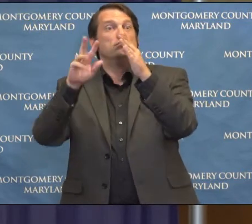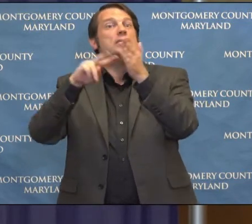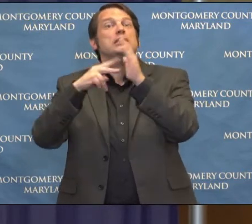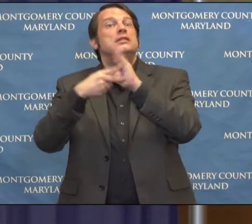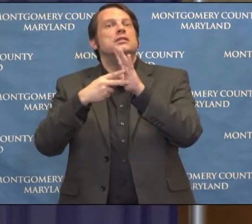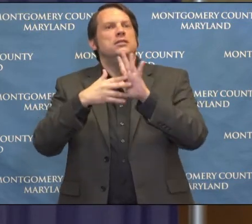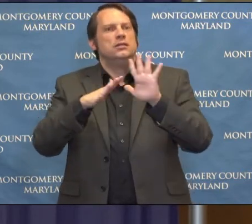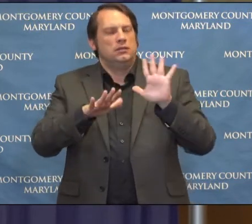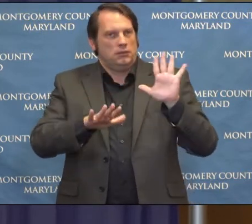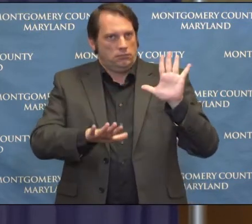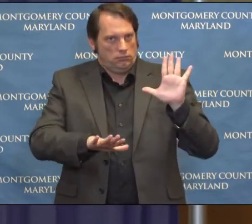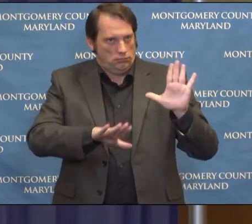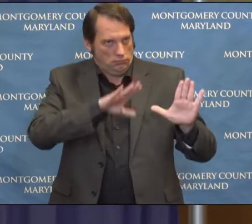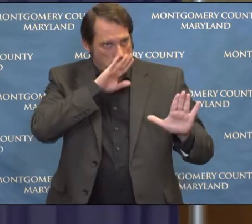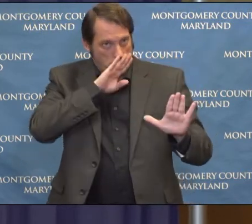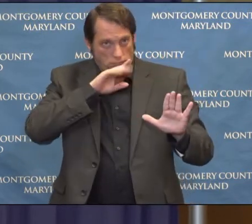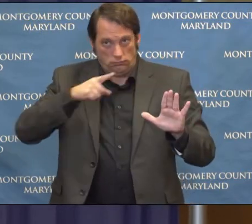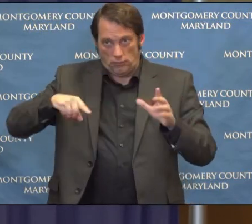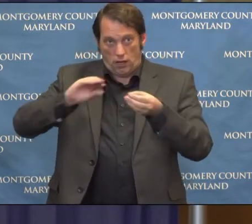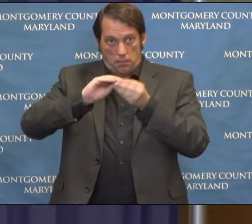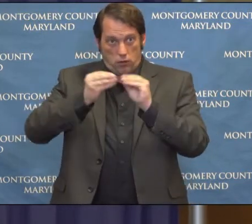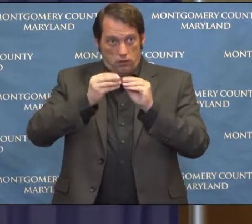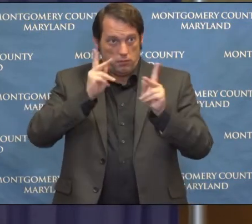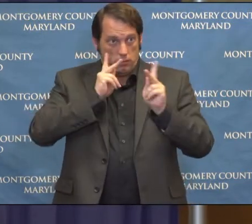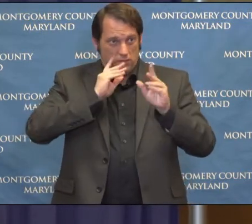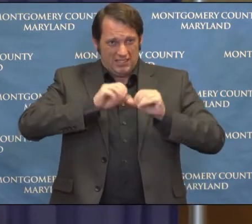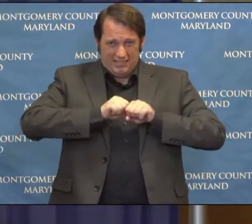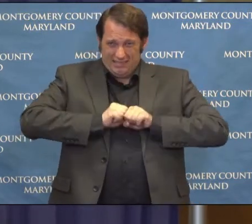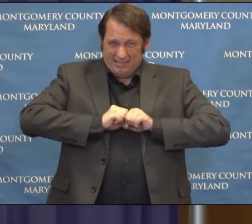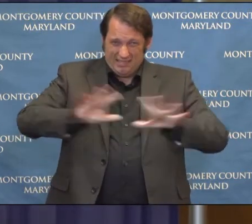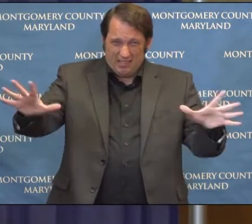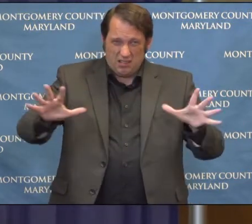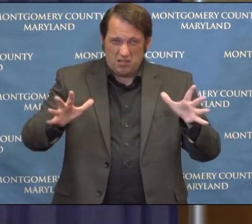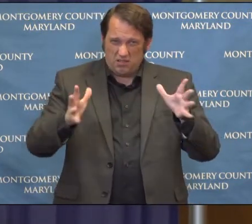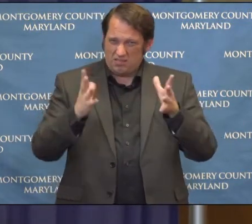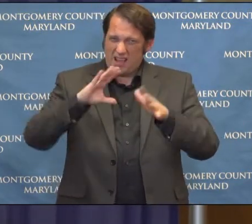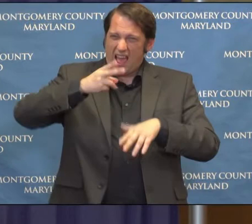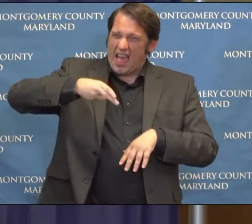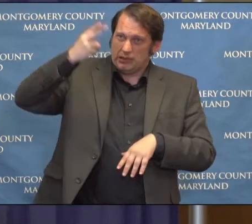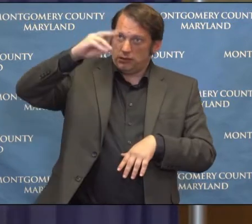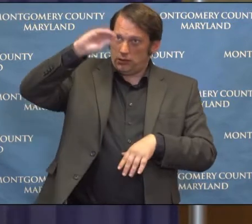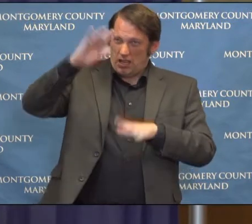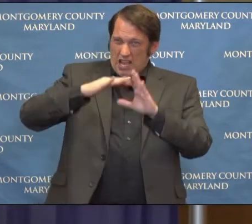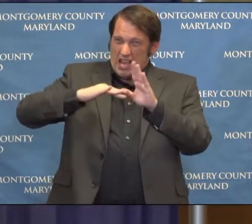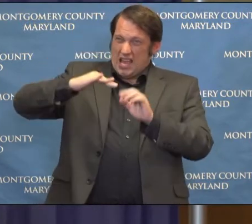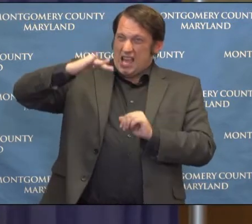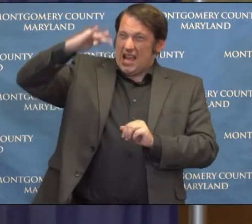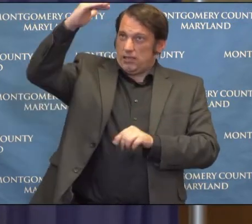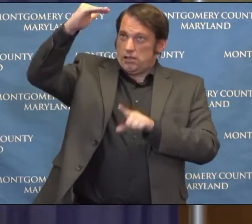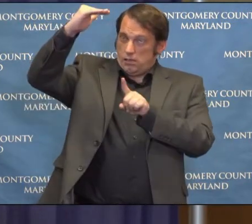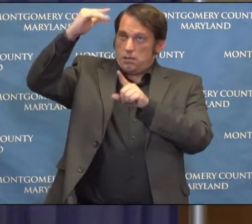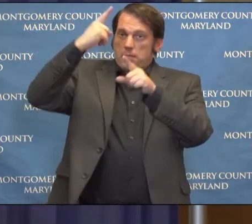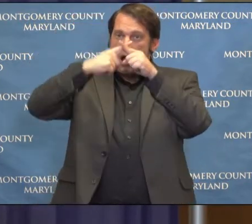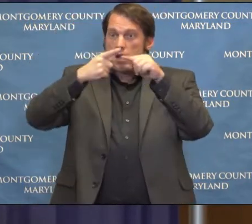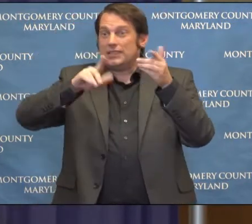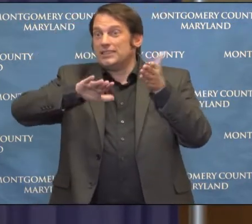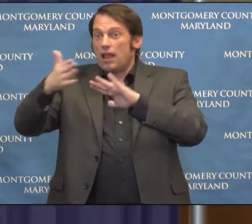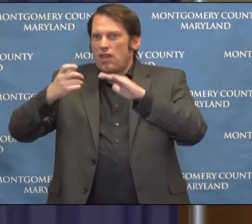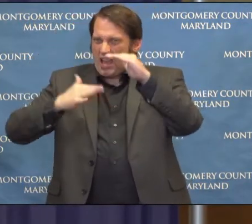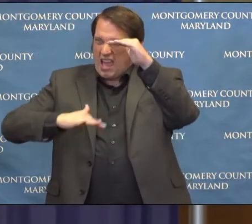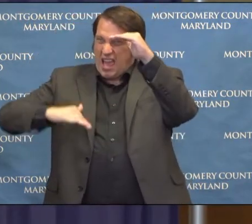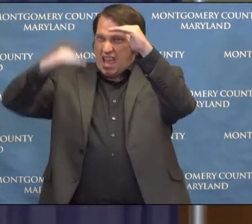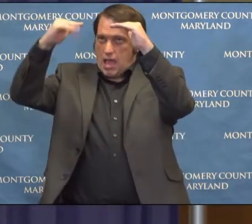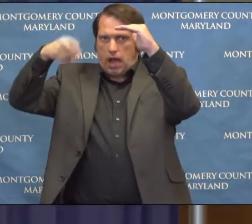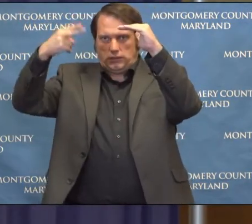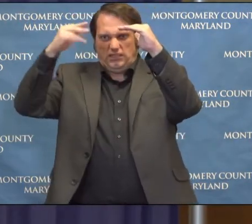cases, the maximum number of deaths, our worst day, That's our peak day. And from that day, then we'll